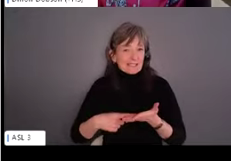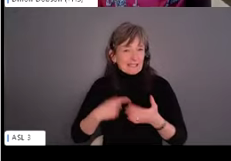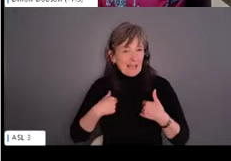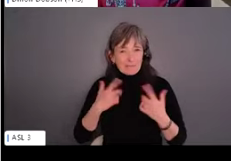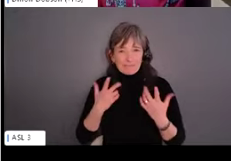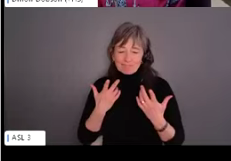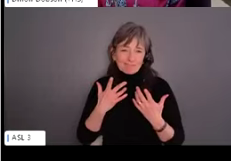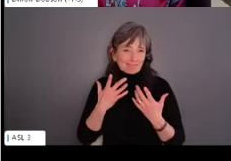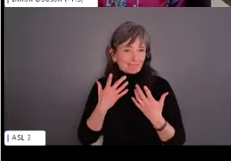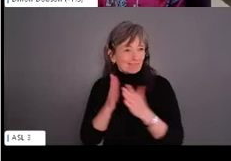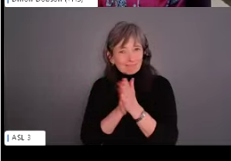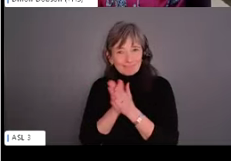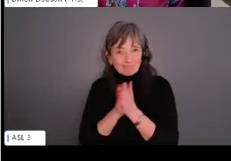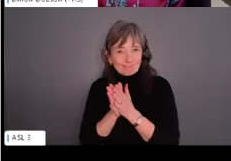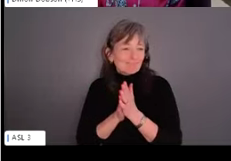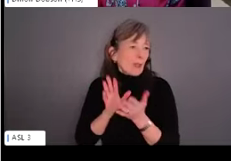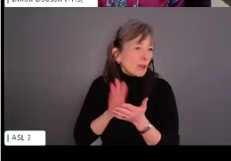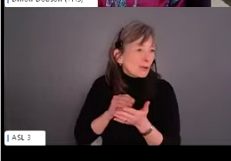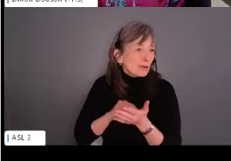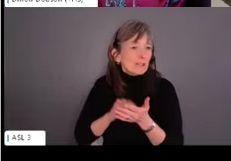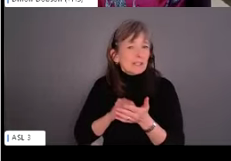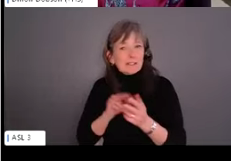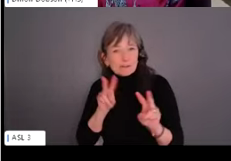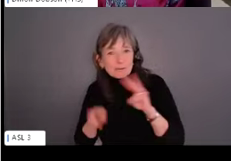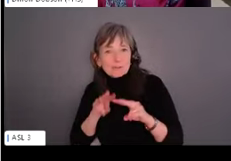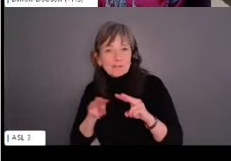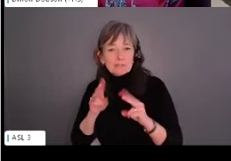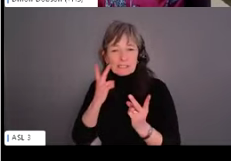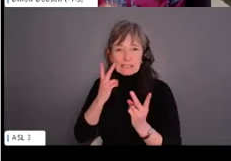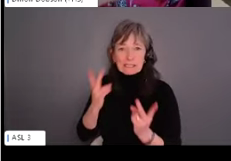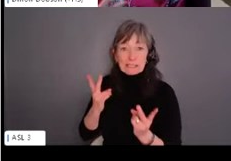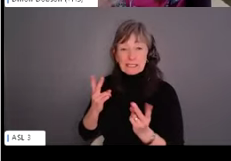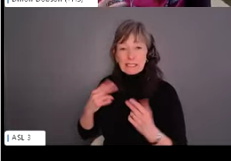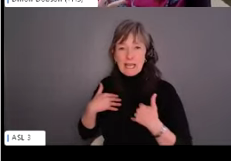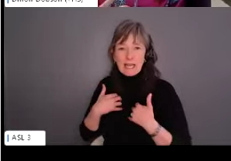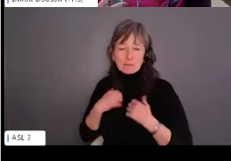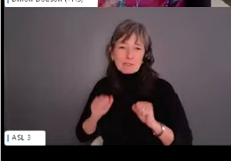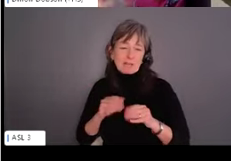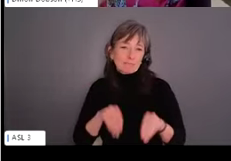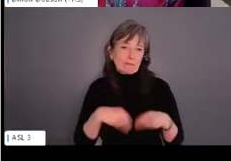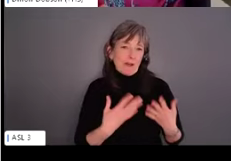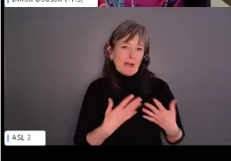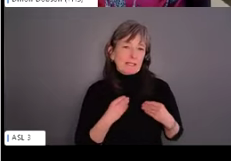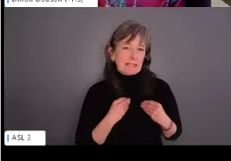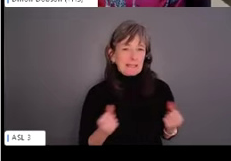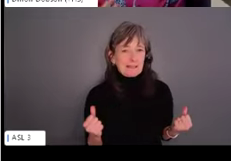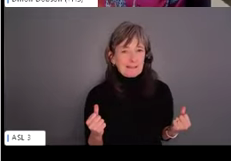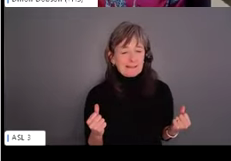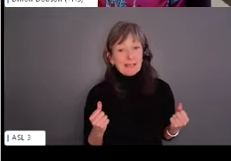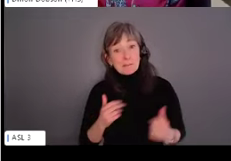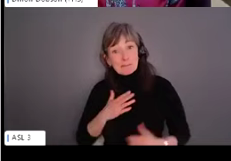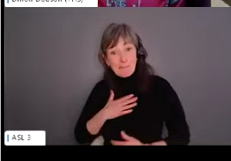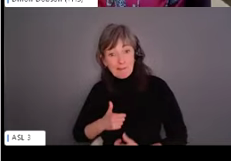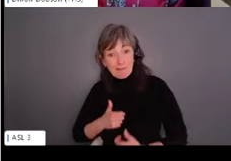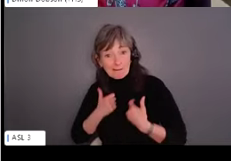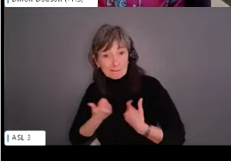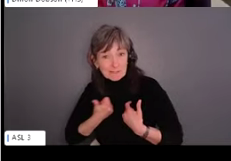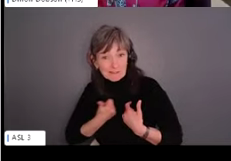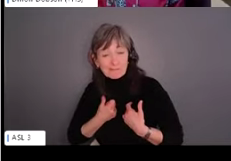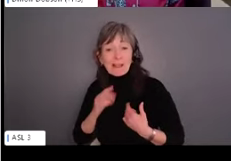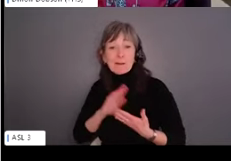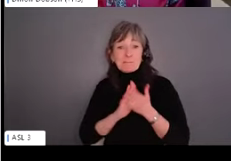for learning about and observing and witnessing the healing power of animals, both in my own life and then, when I sort of moved into